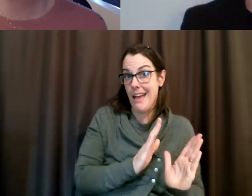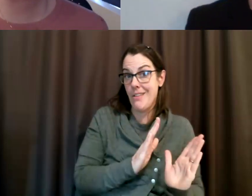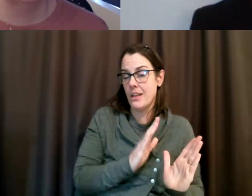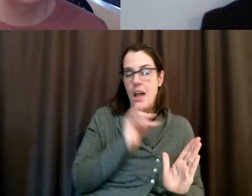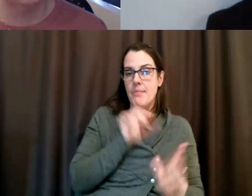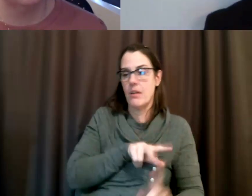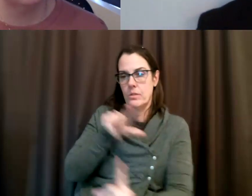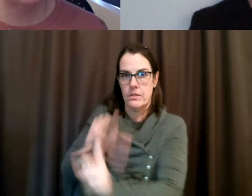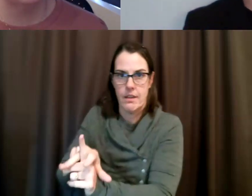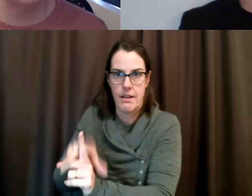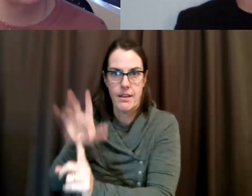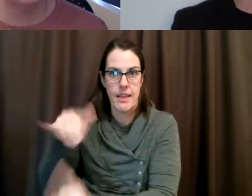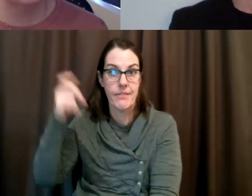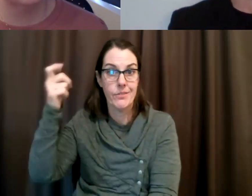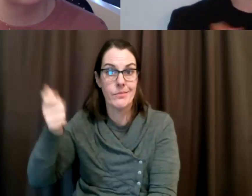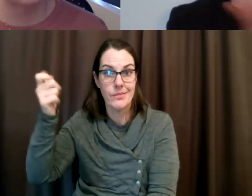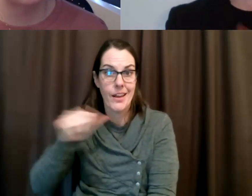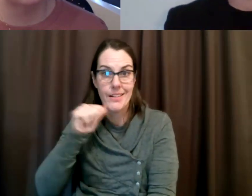to assign that line,